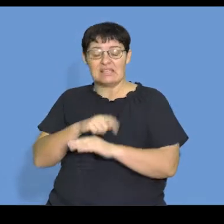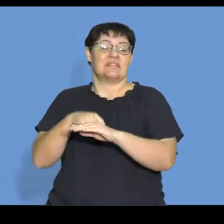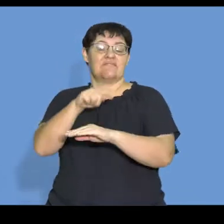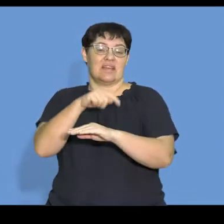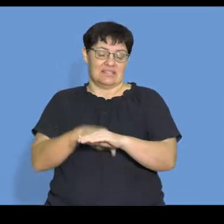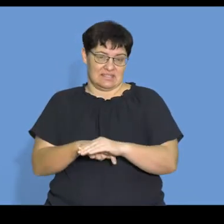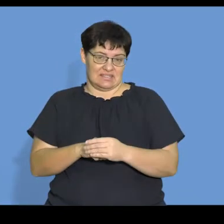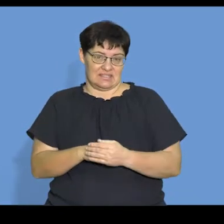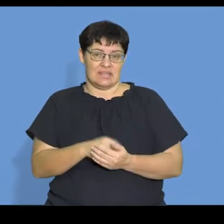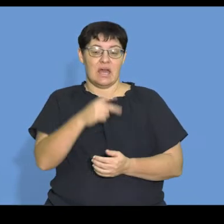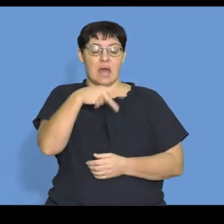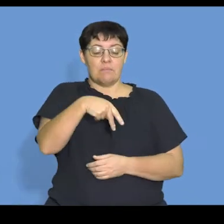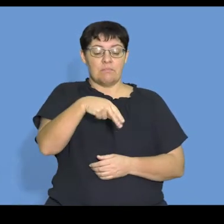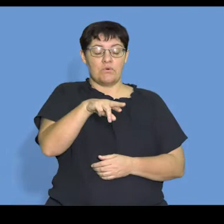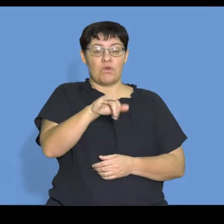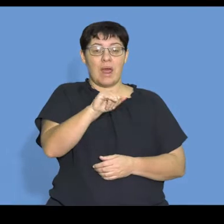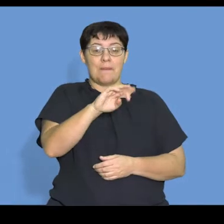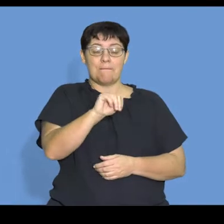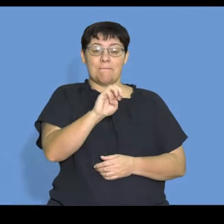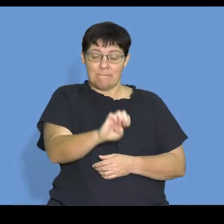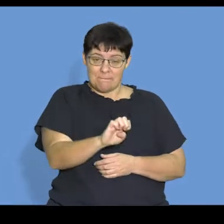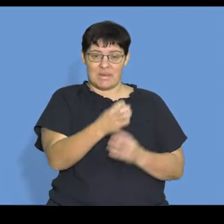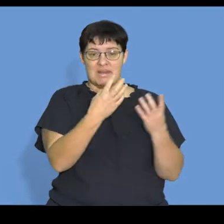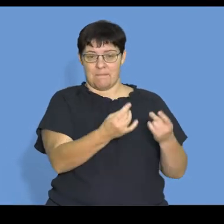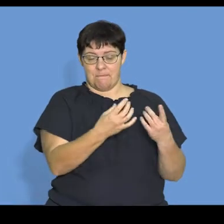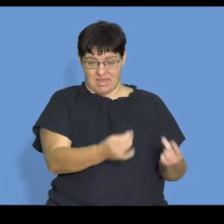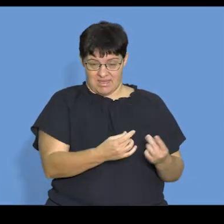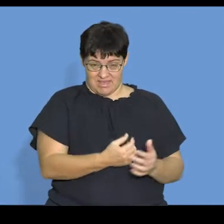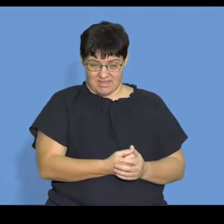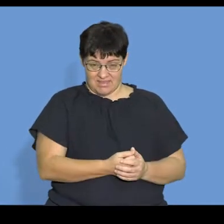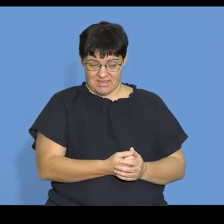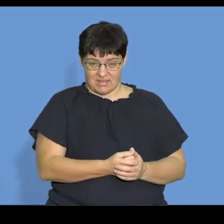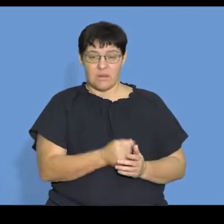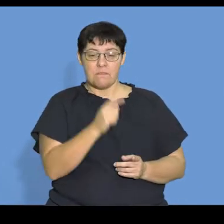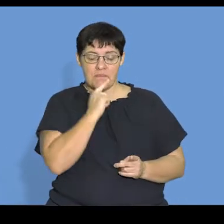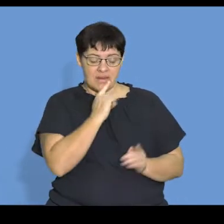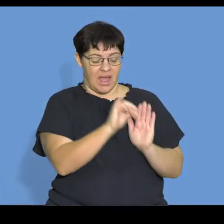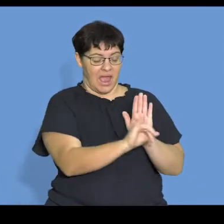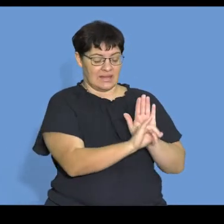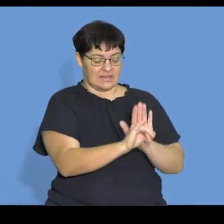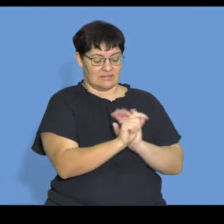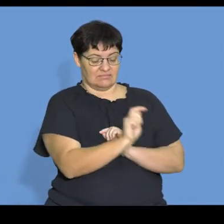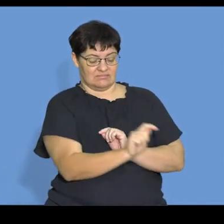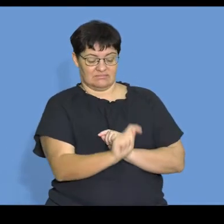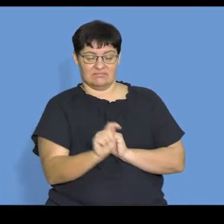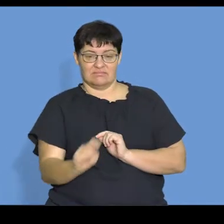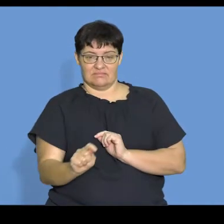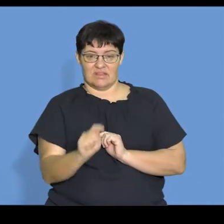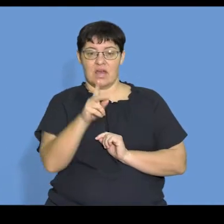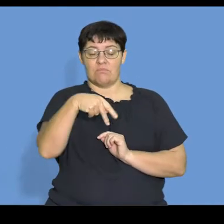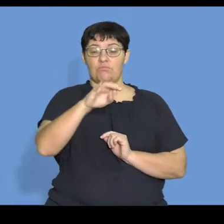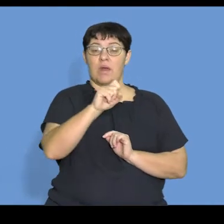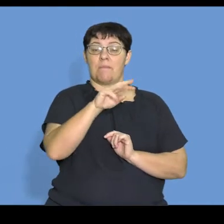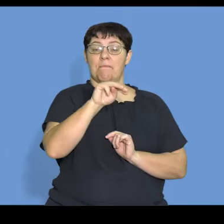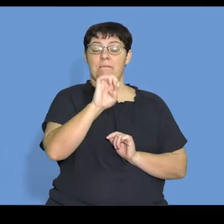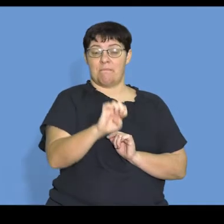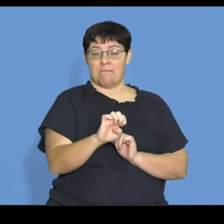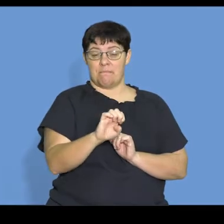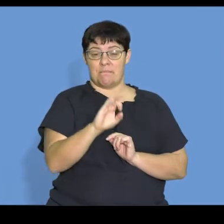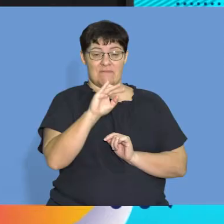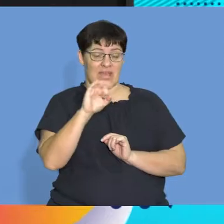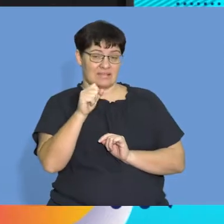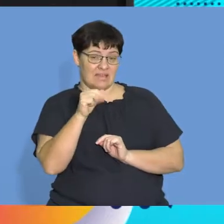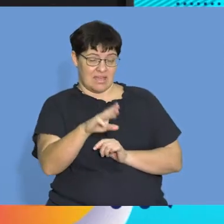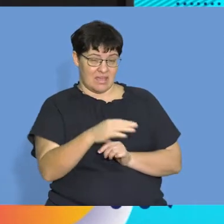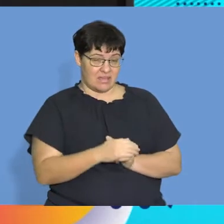the prime numbers until we have identified all the prime factors. Now here, guys, before we go anywhere,